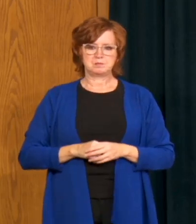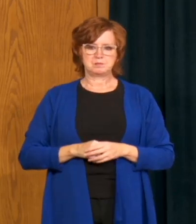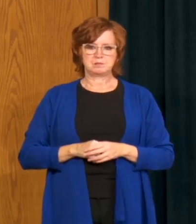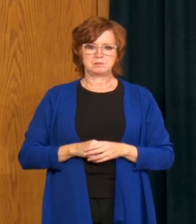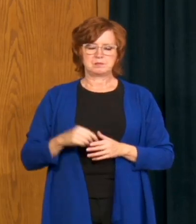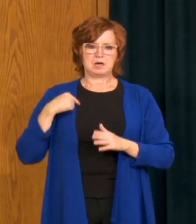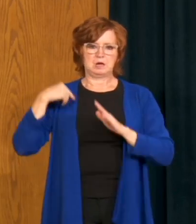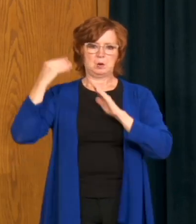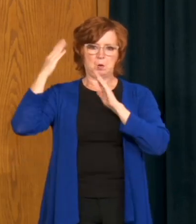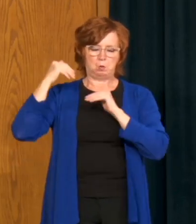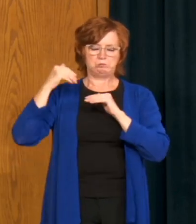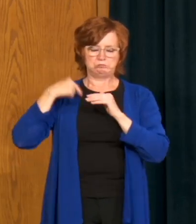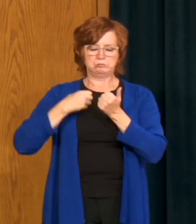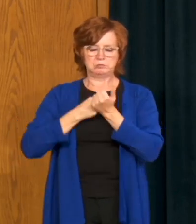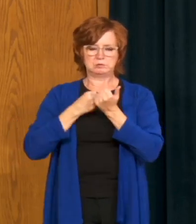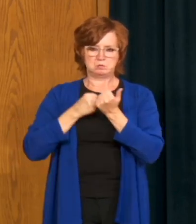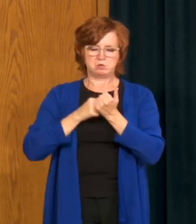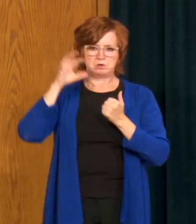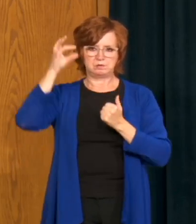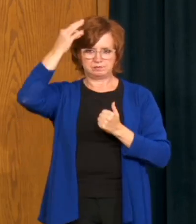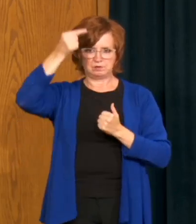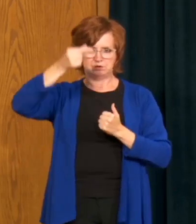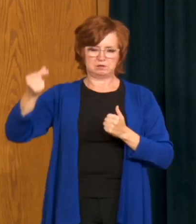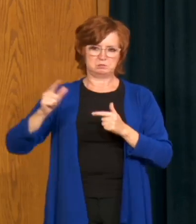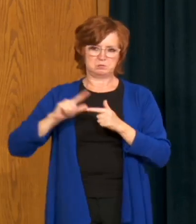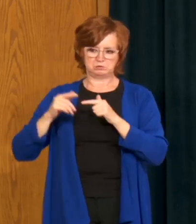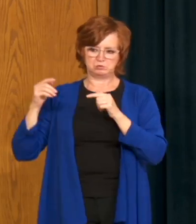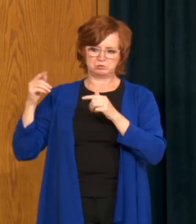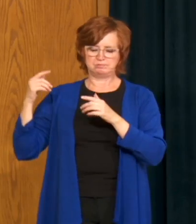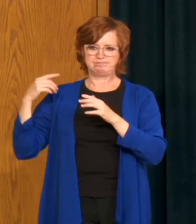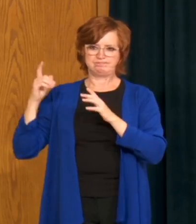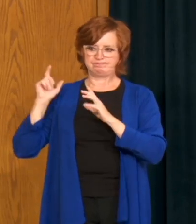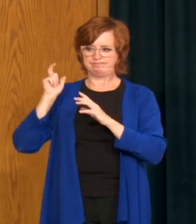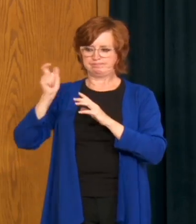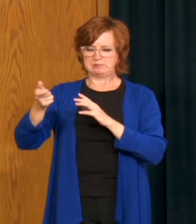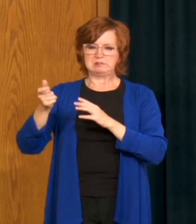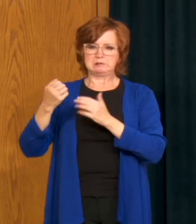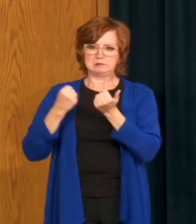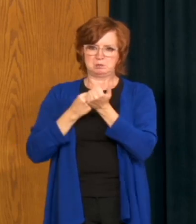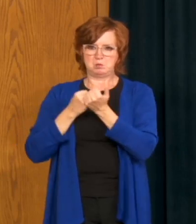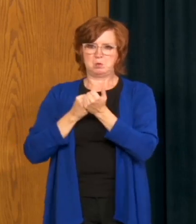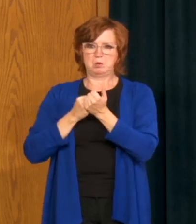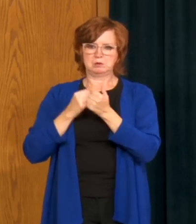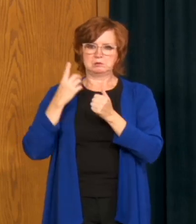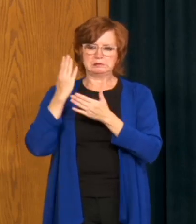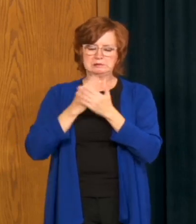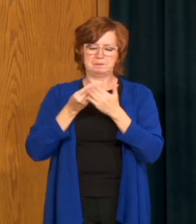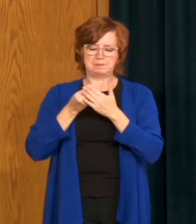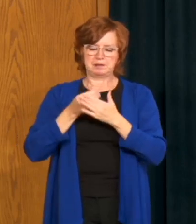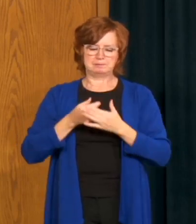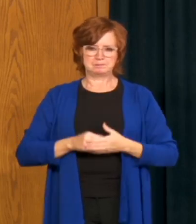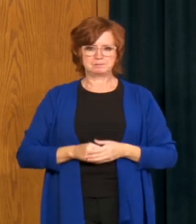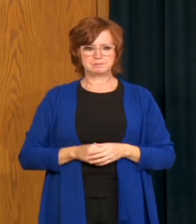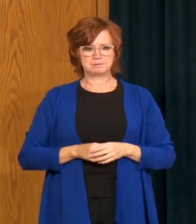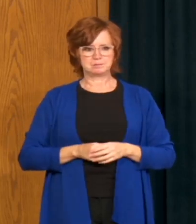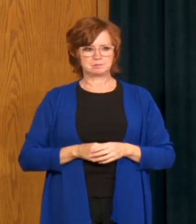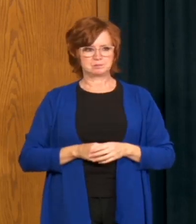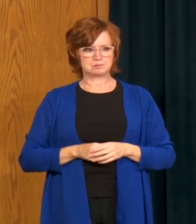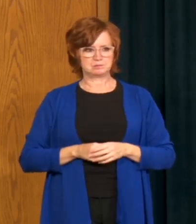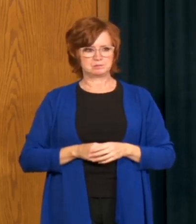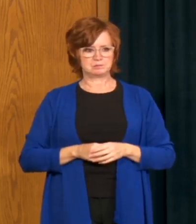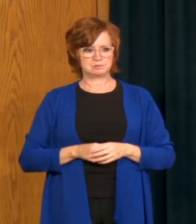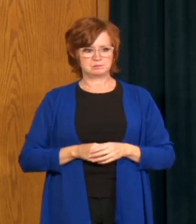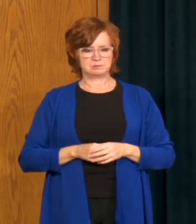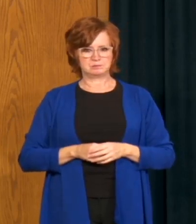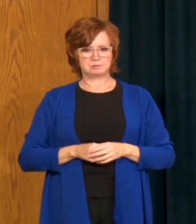federal government moving and making a positive decision there. Because, like I said, unfortunately, if we're going to bring the Grey Cup home to Regina,